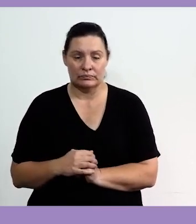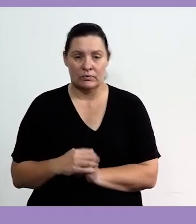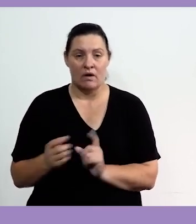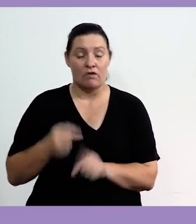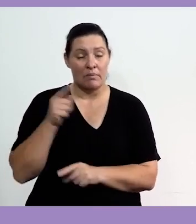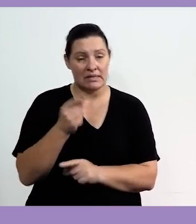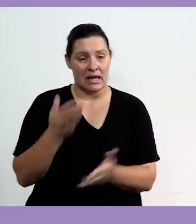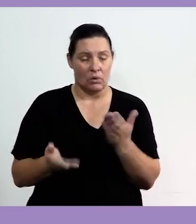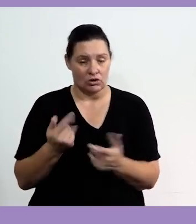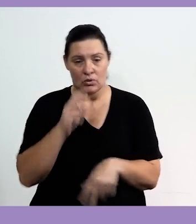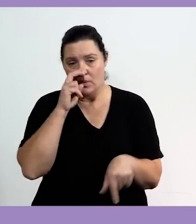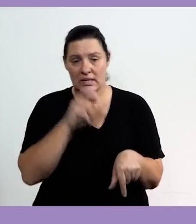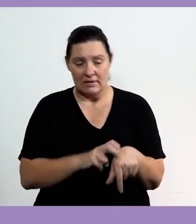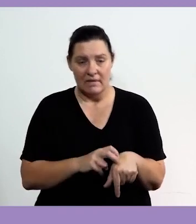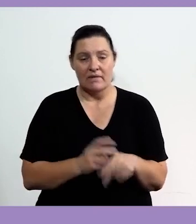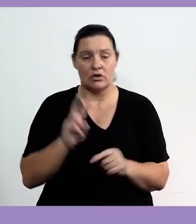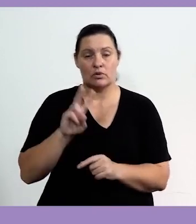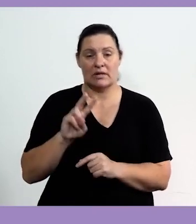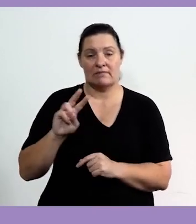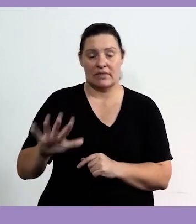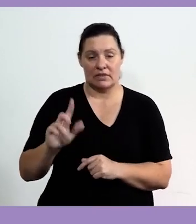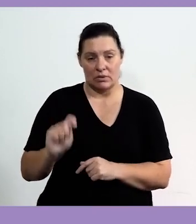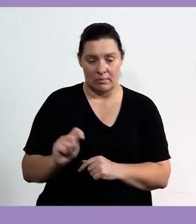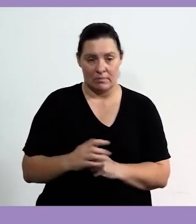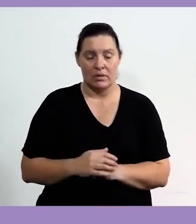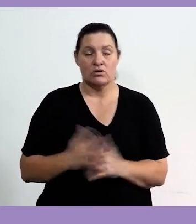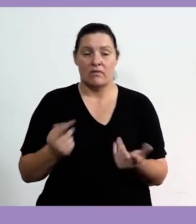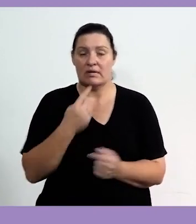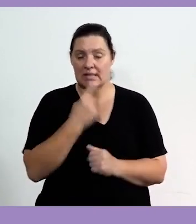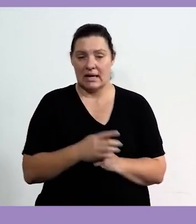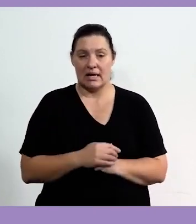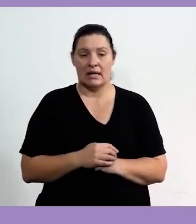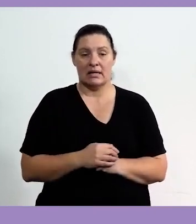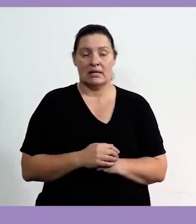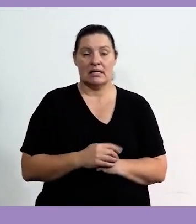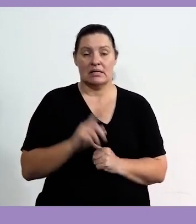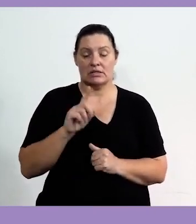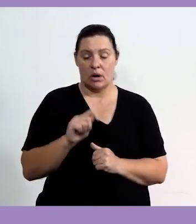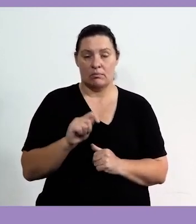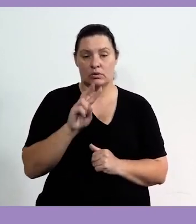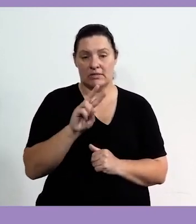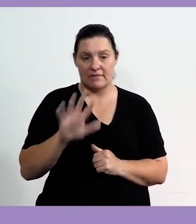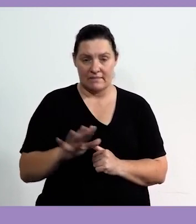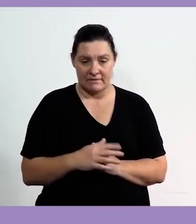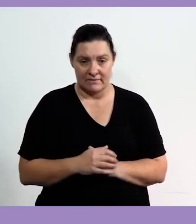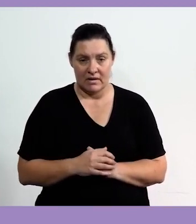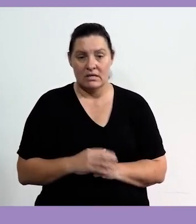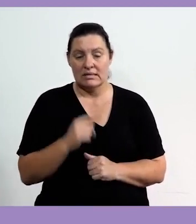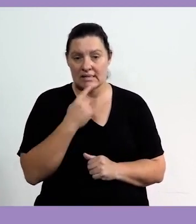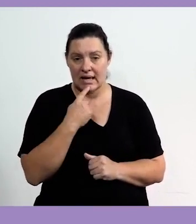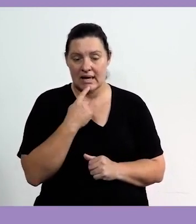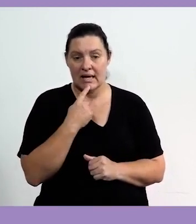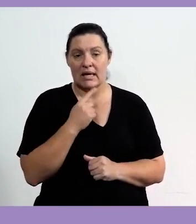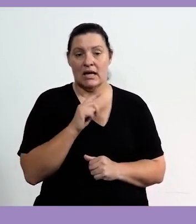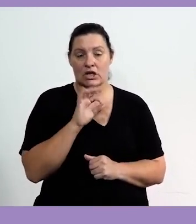2. From this equation, we need to find the 25th term. So if I say term 25, I am